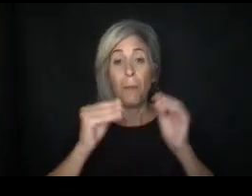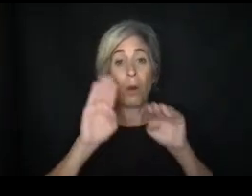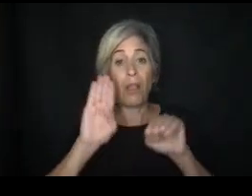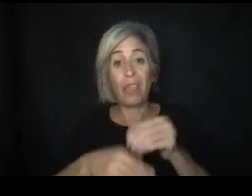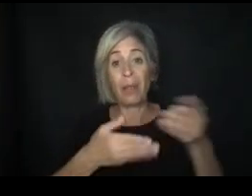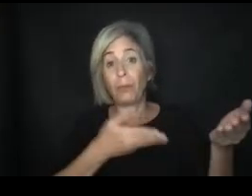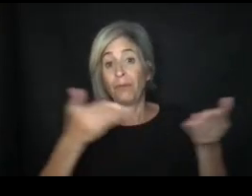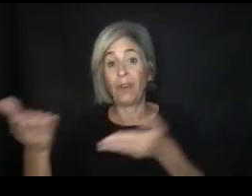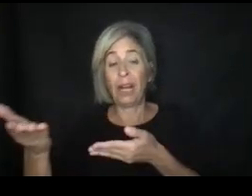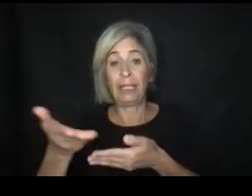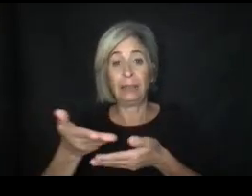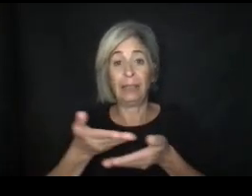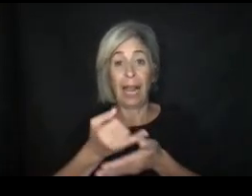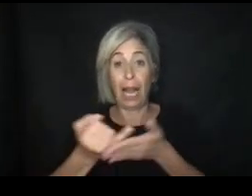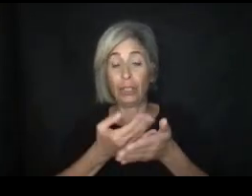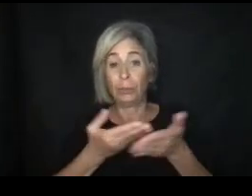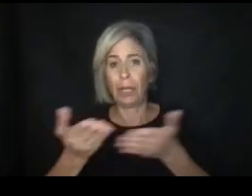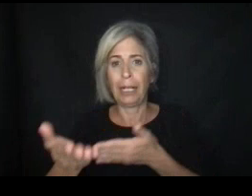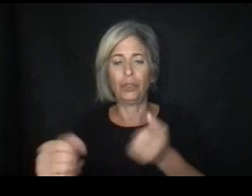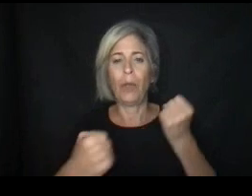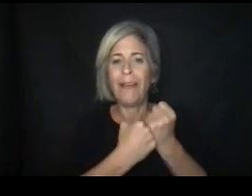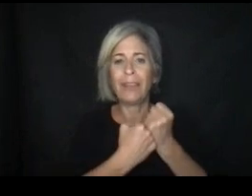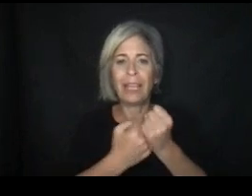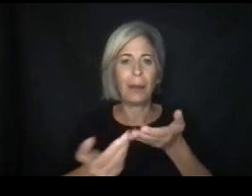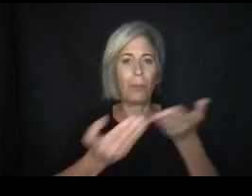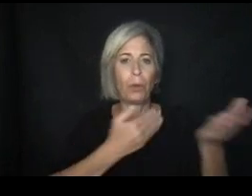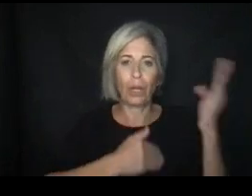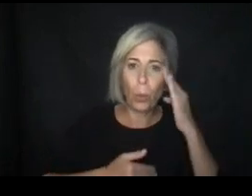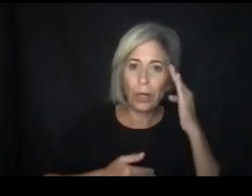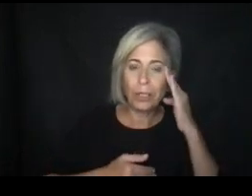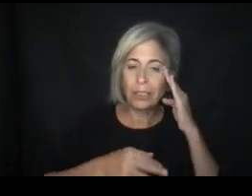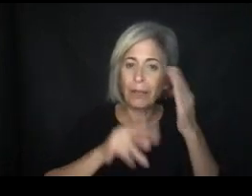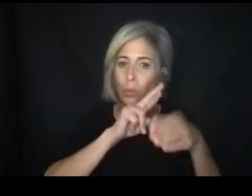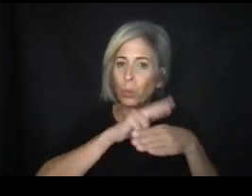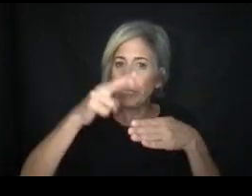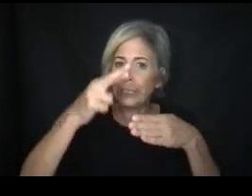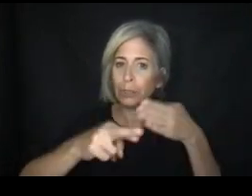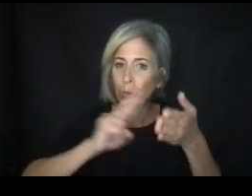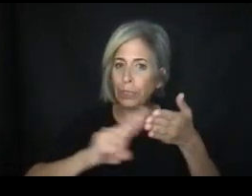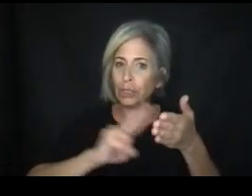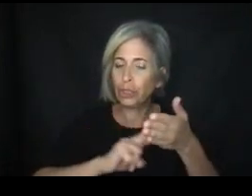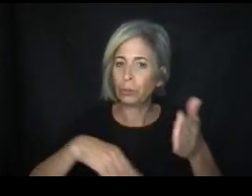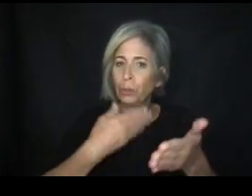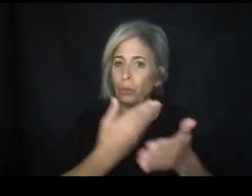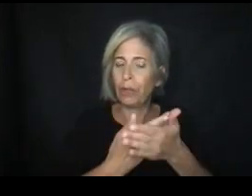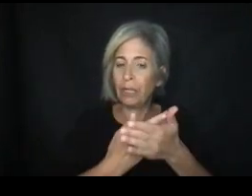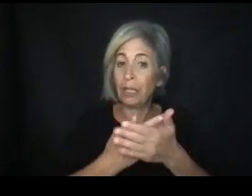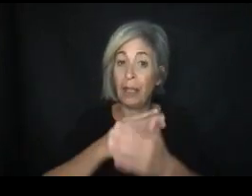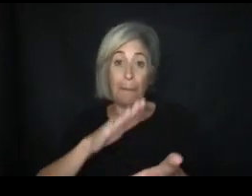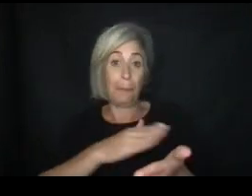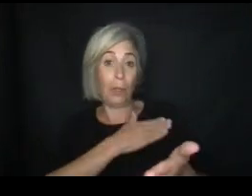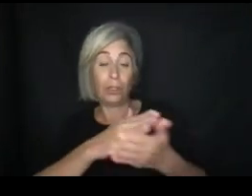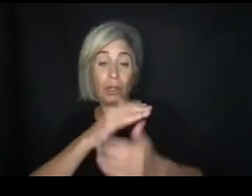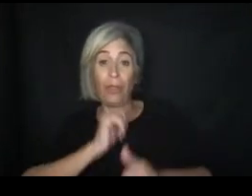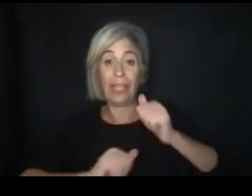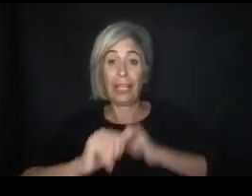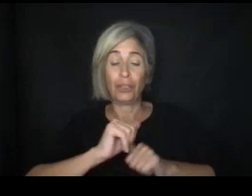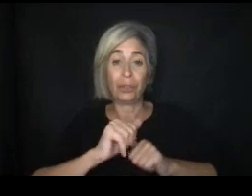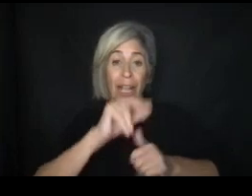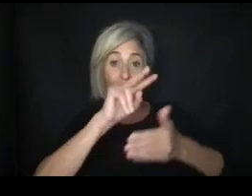want to advocate and bring awareness to the vast research-proven benefits of all arts: visual, musical, theatrical, and